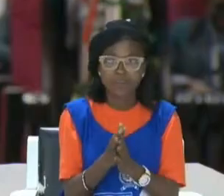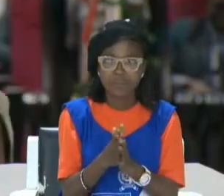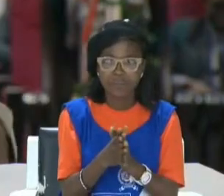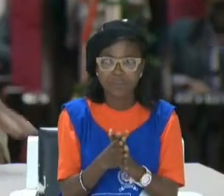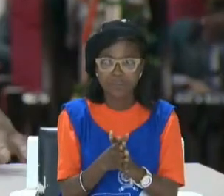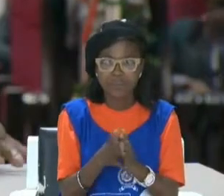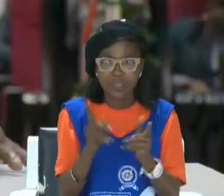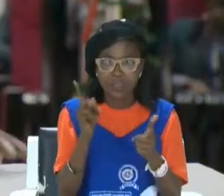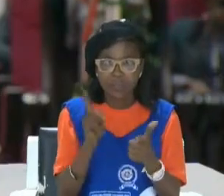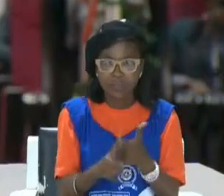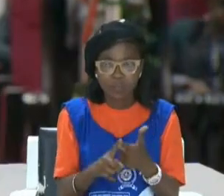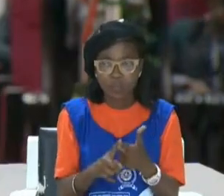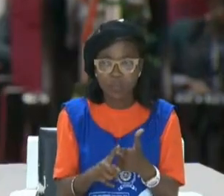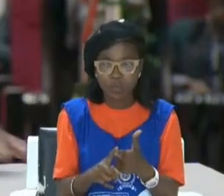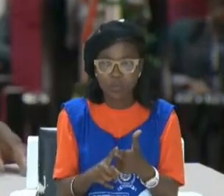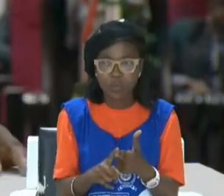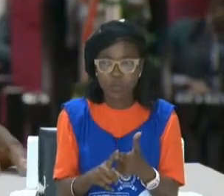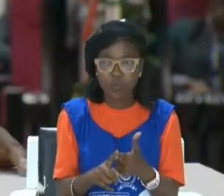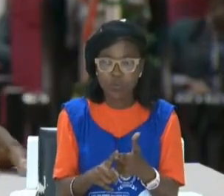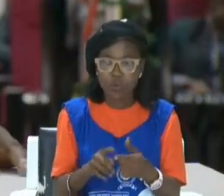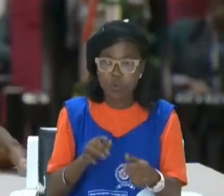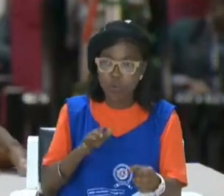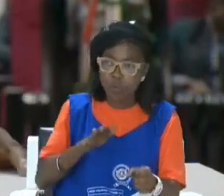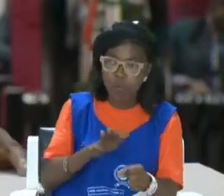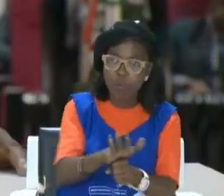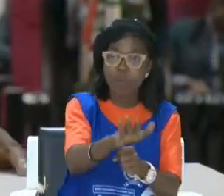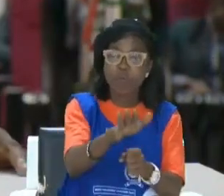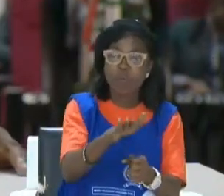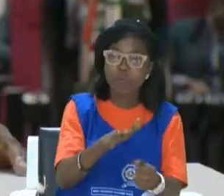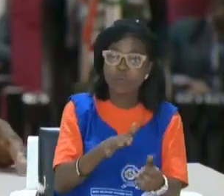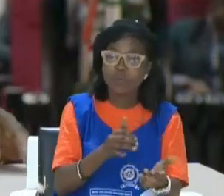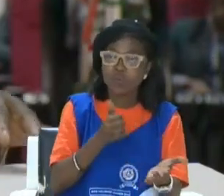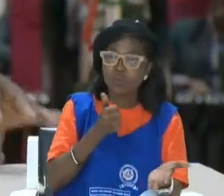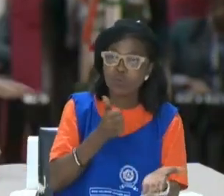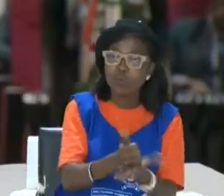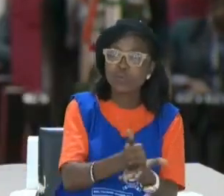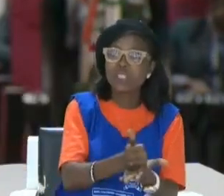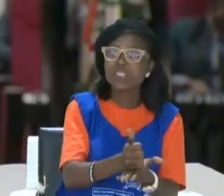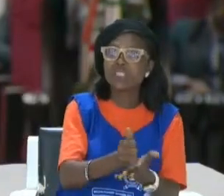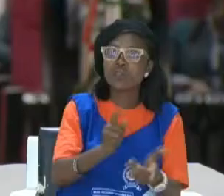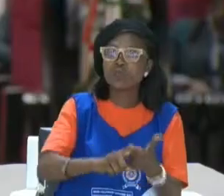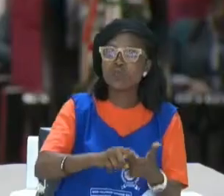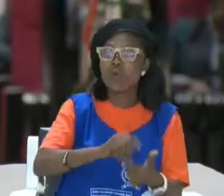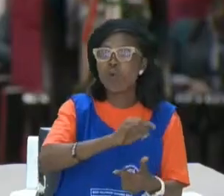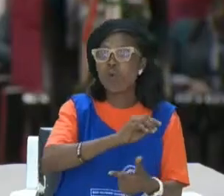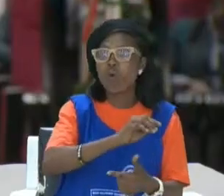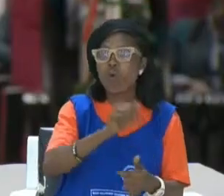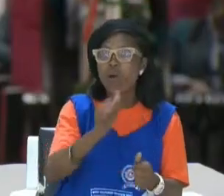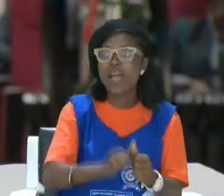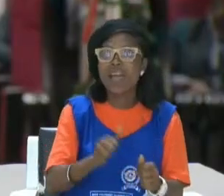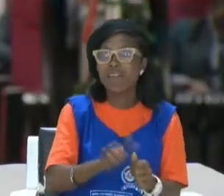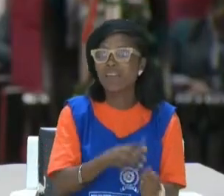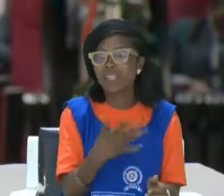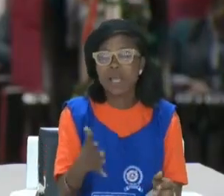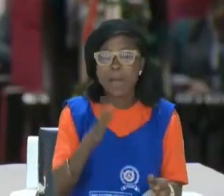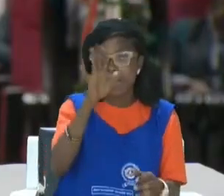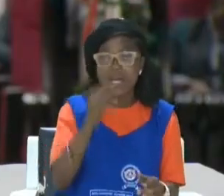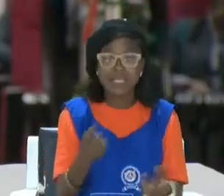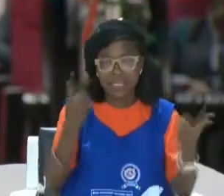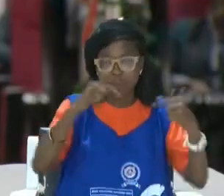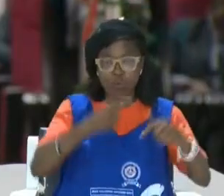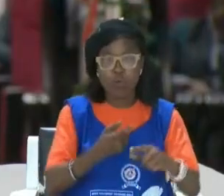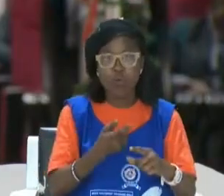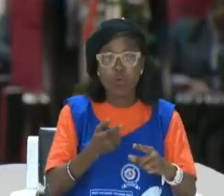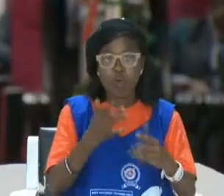to put a seal on your blessings so that by the time you come for the Congress,